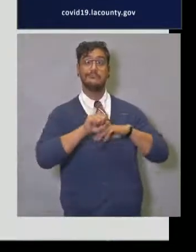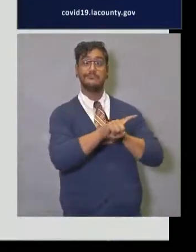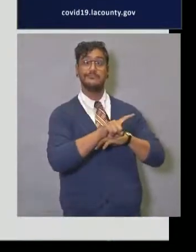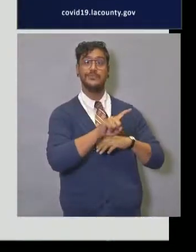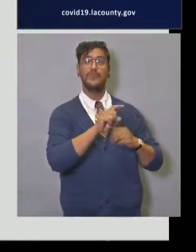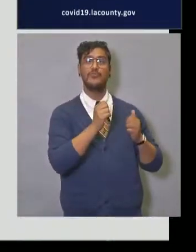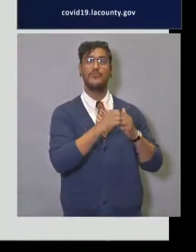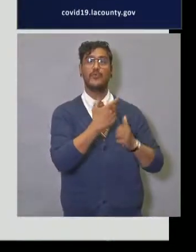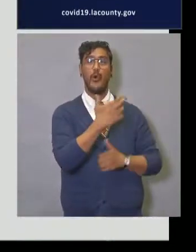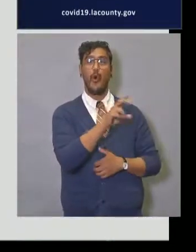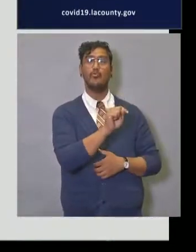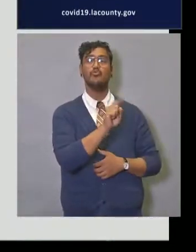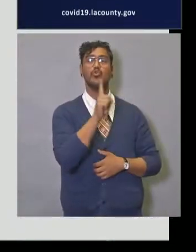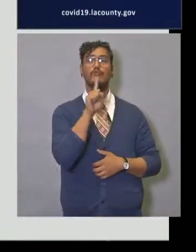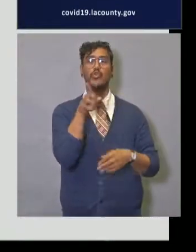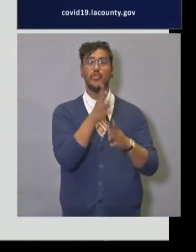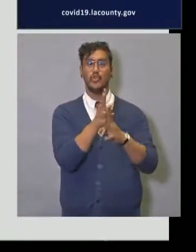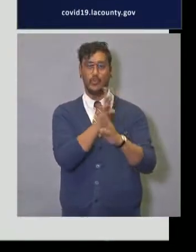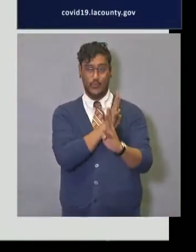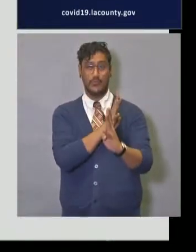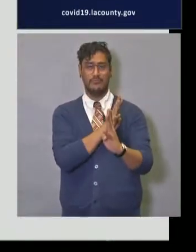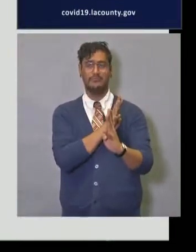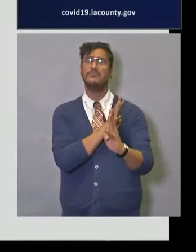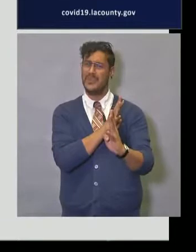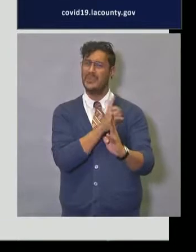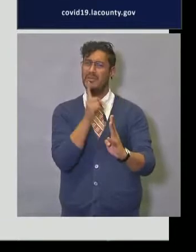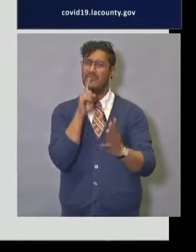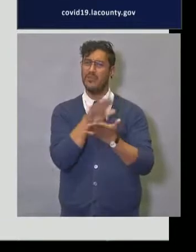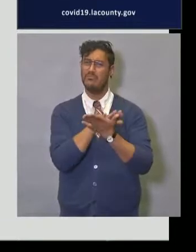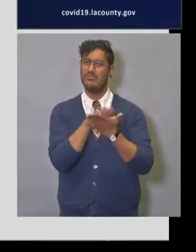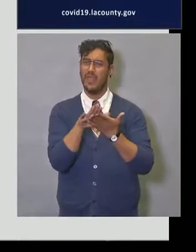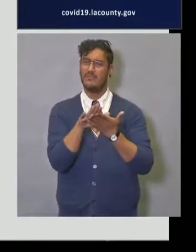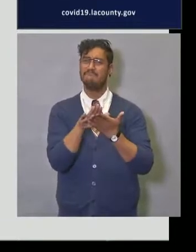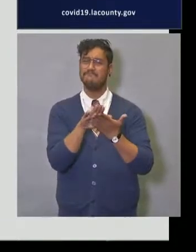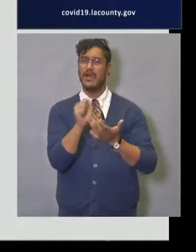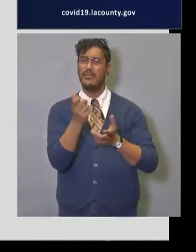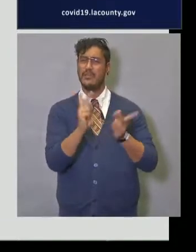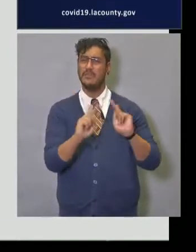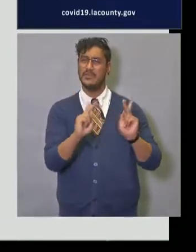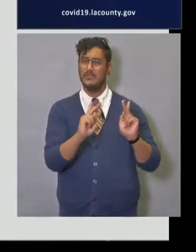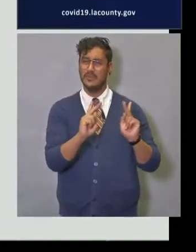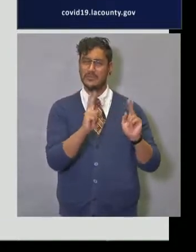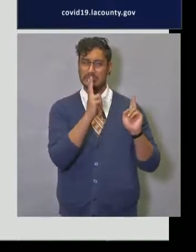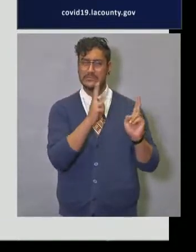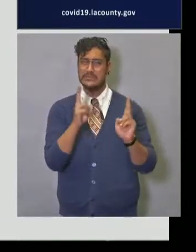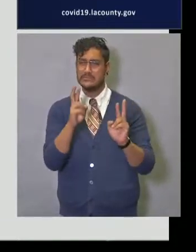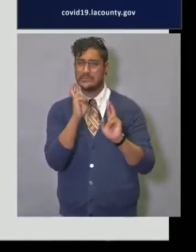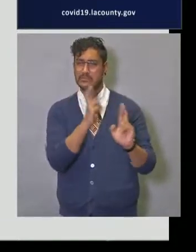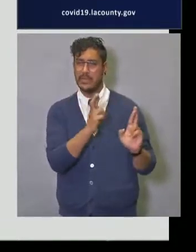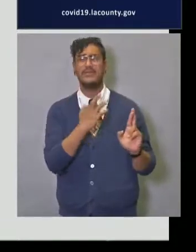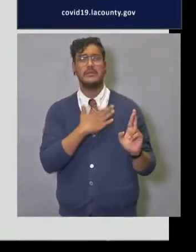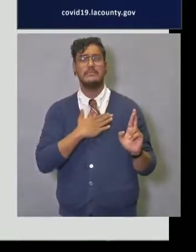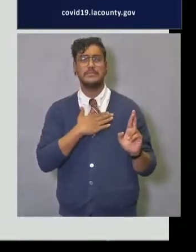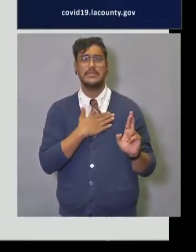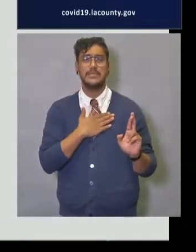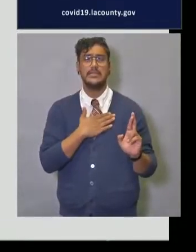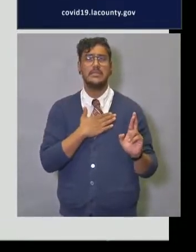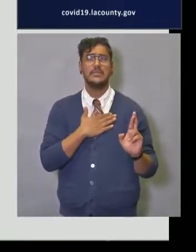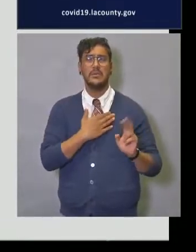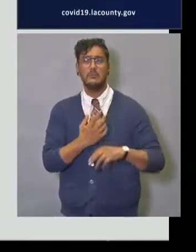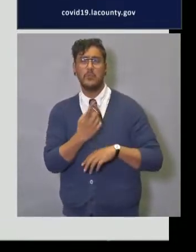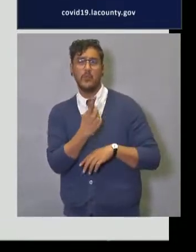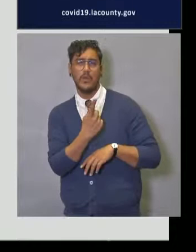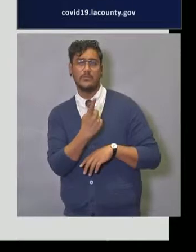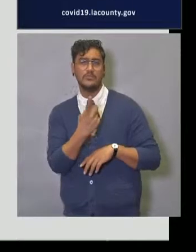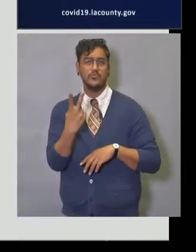placed in queue. As a courtesy to other reporters and to allow for ample time for questions, we ask that you please limit yourself